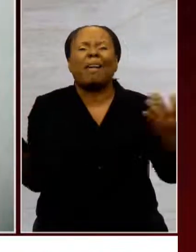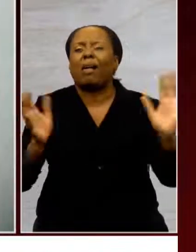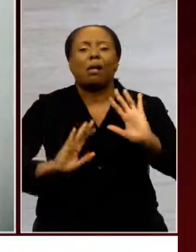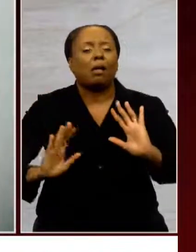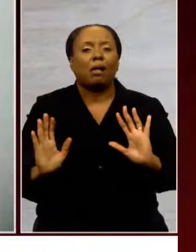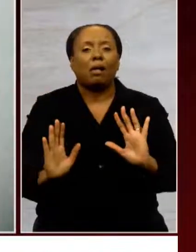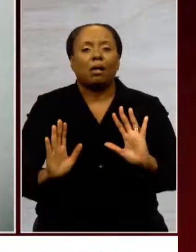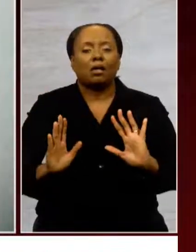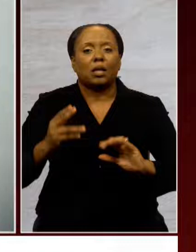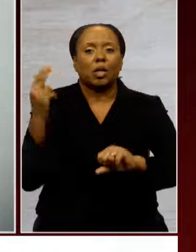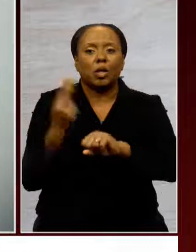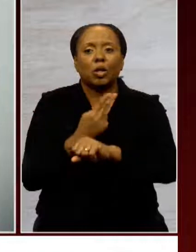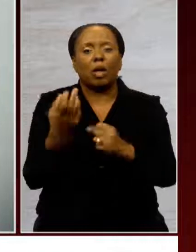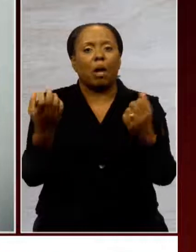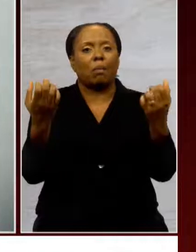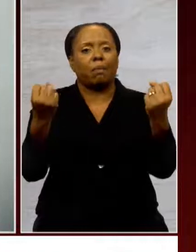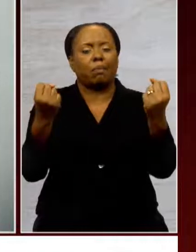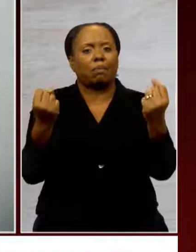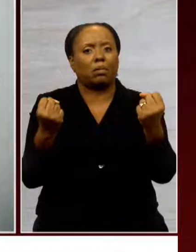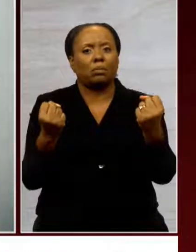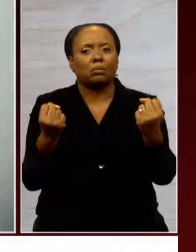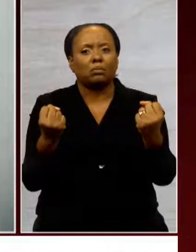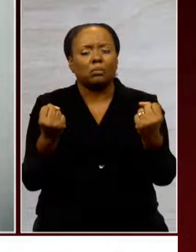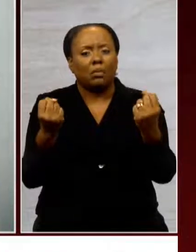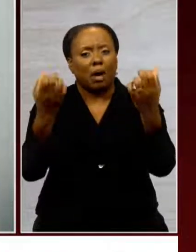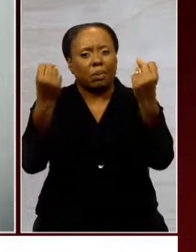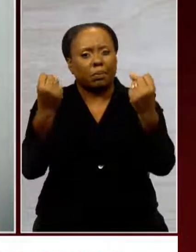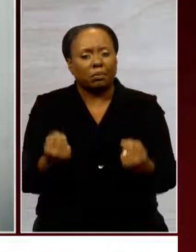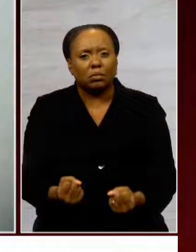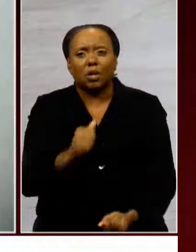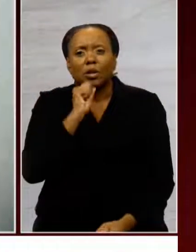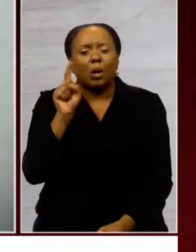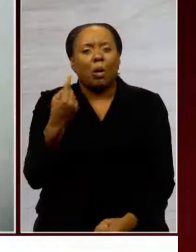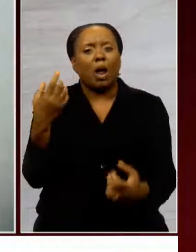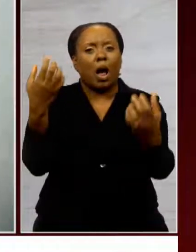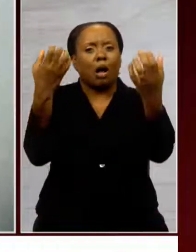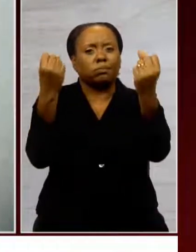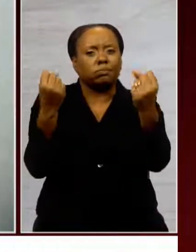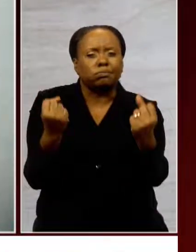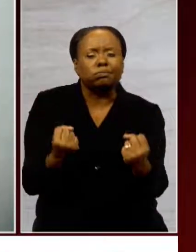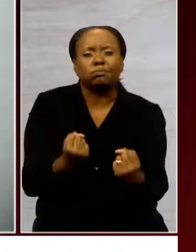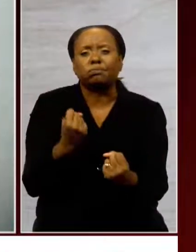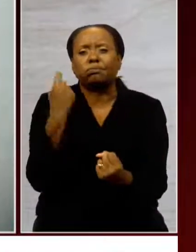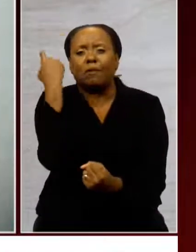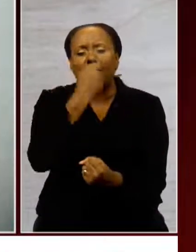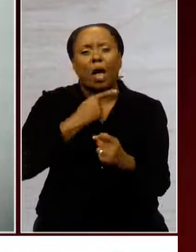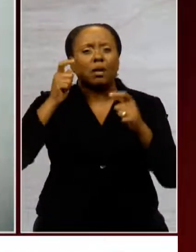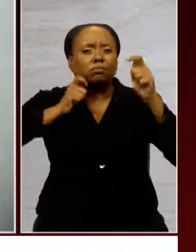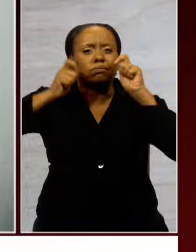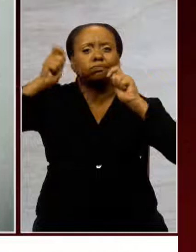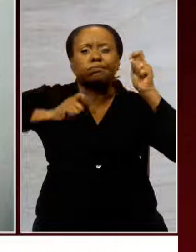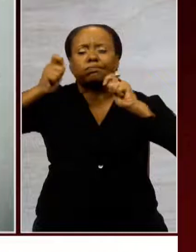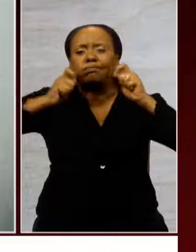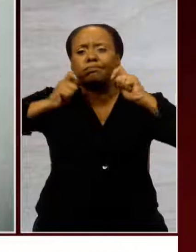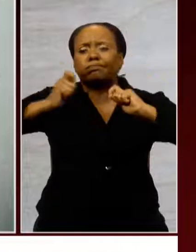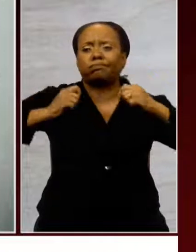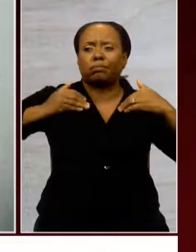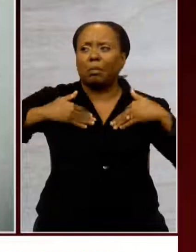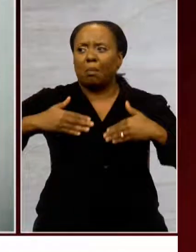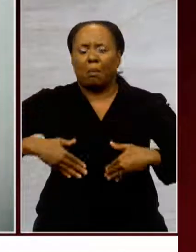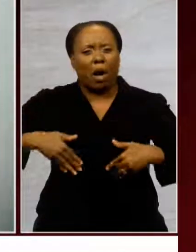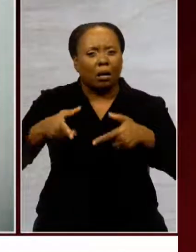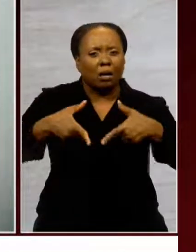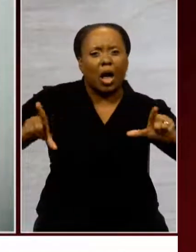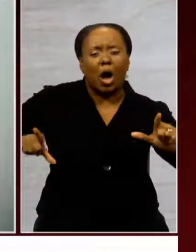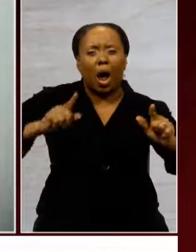language, method. And it's not just her hands that are talking, it's her face, it's her body, it's her whole posture, it's the